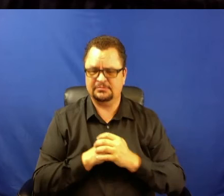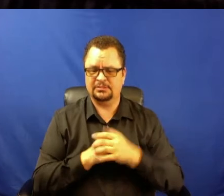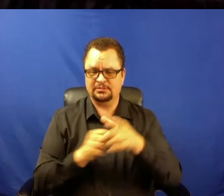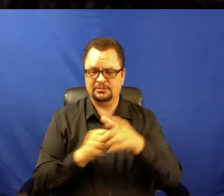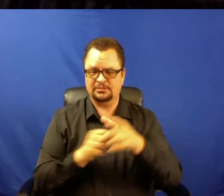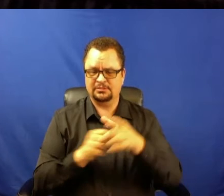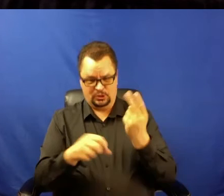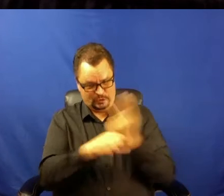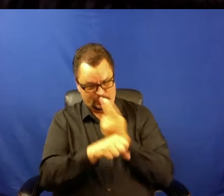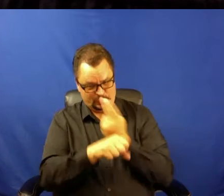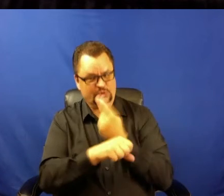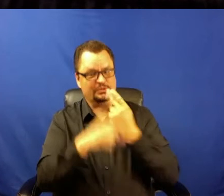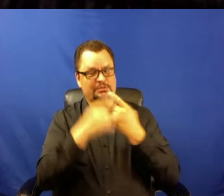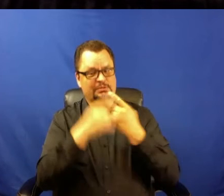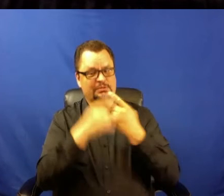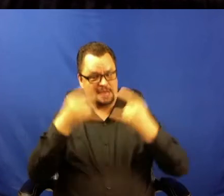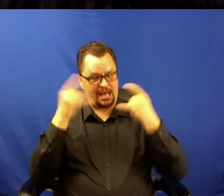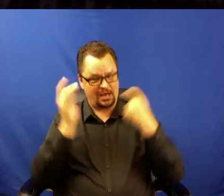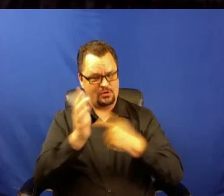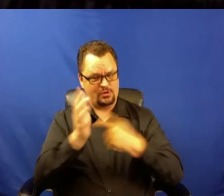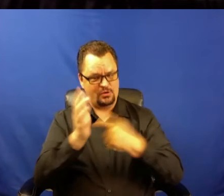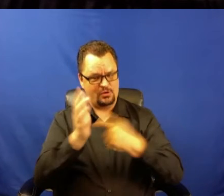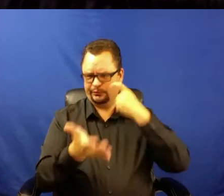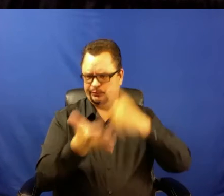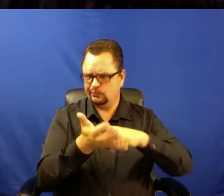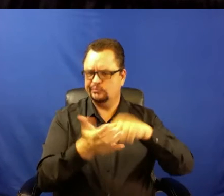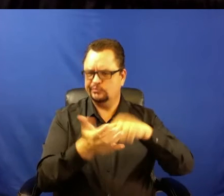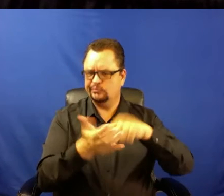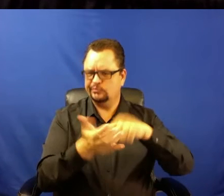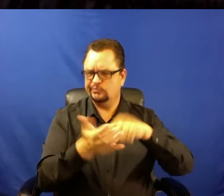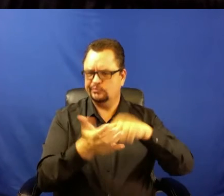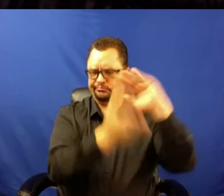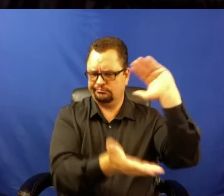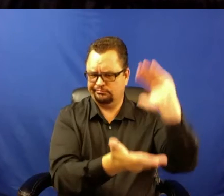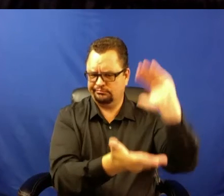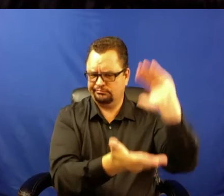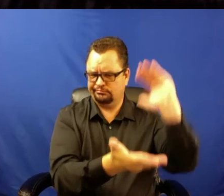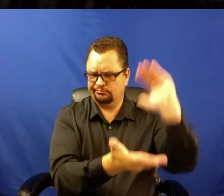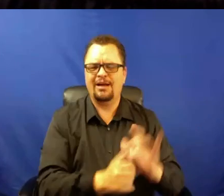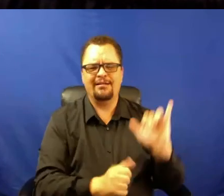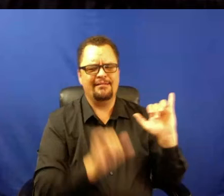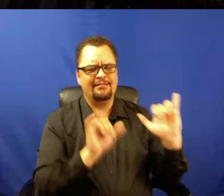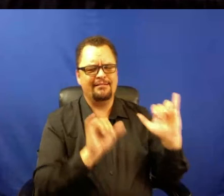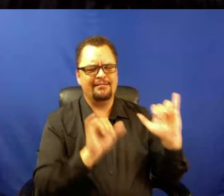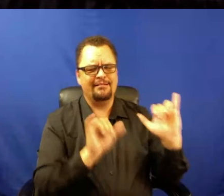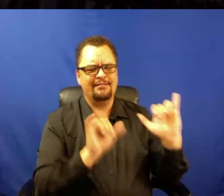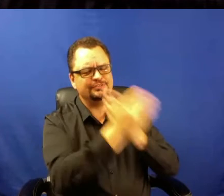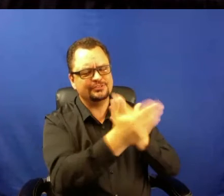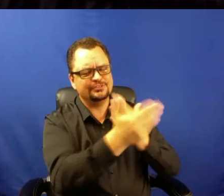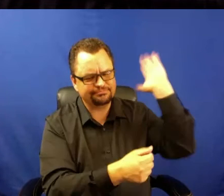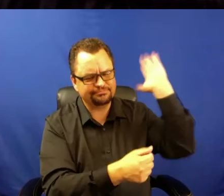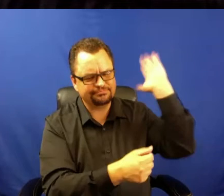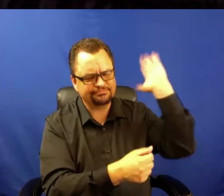I'm going to go into what new. So I think it's important that